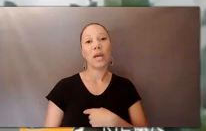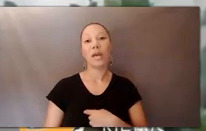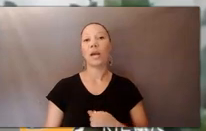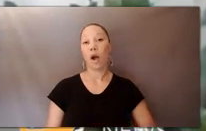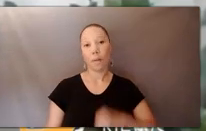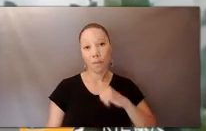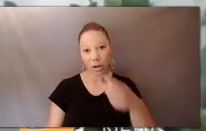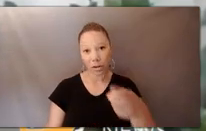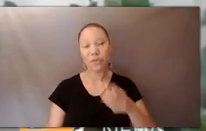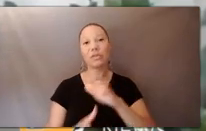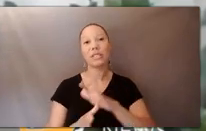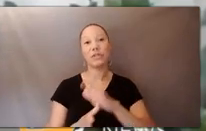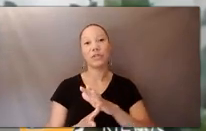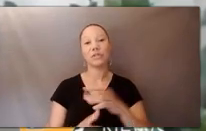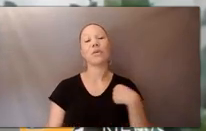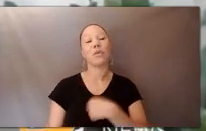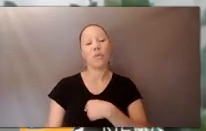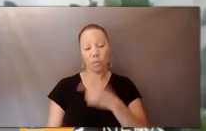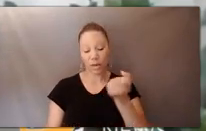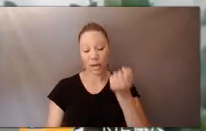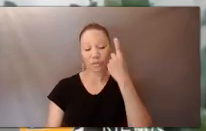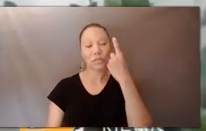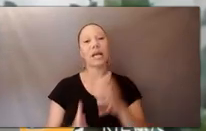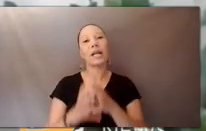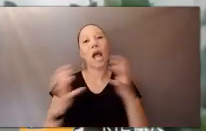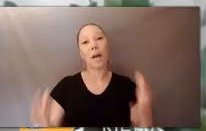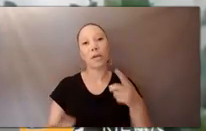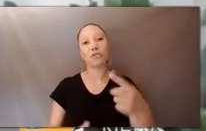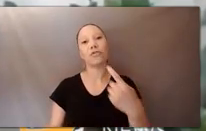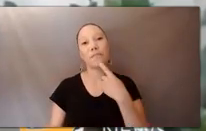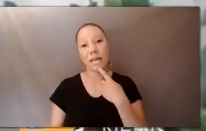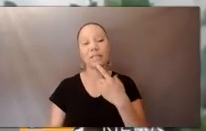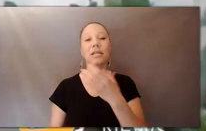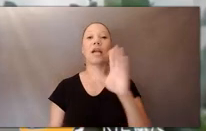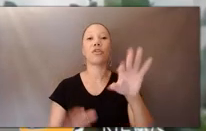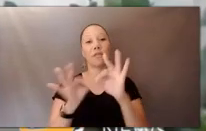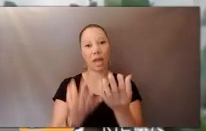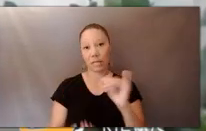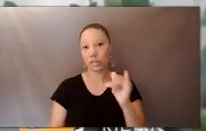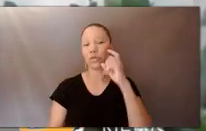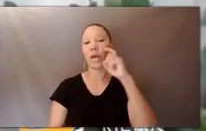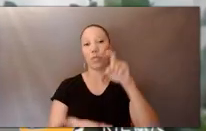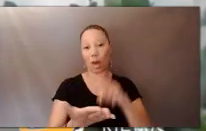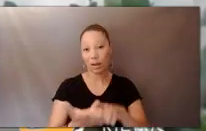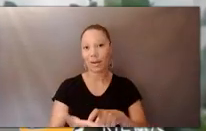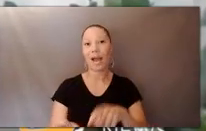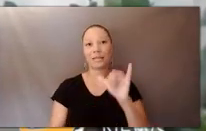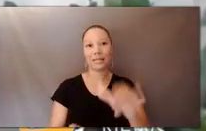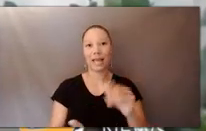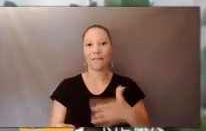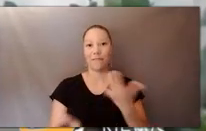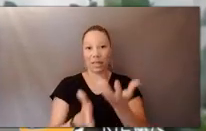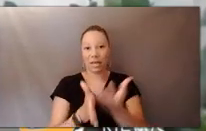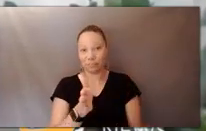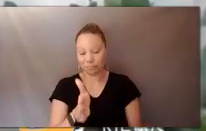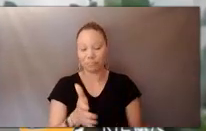you. We do see how much you're missing, and your families too, and recognize that. We envisioned and we're